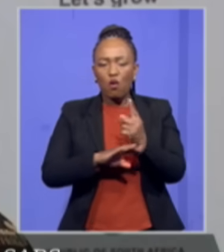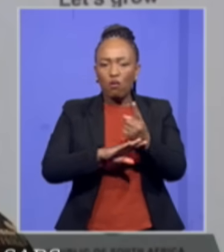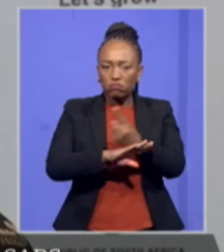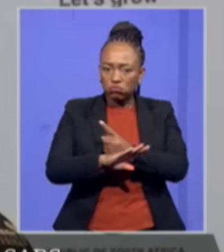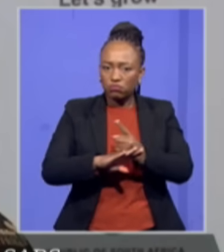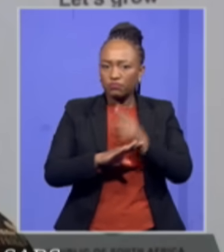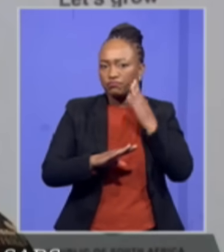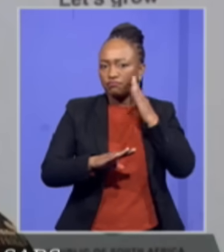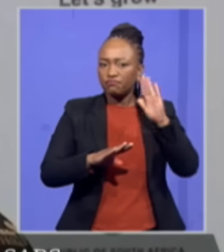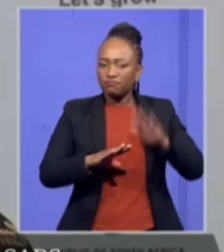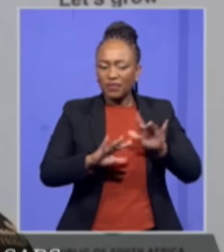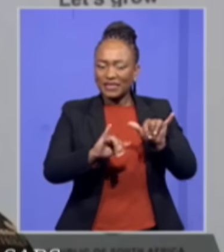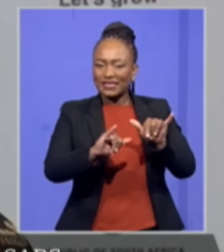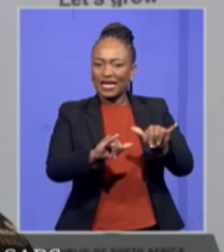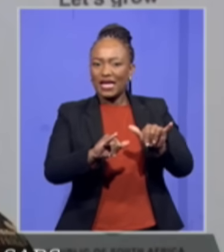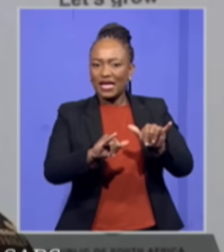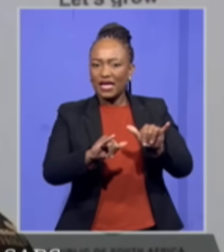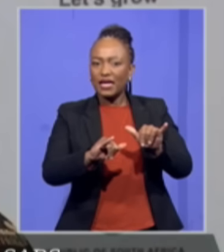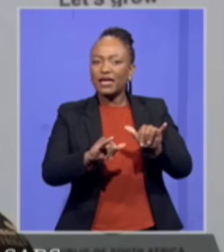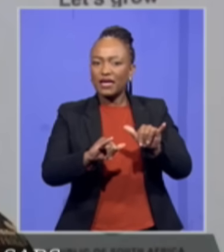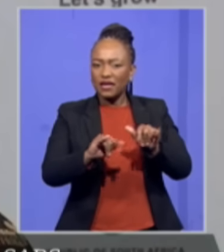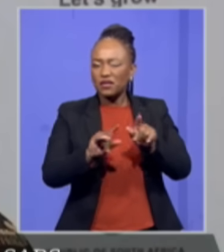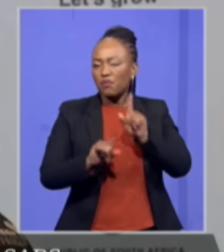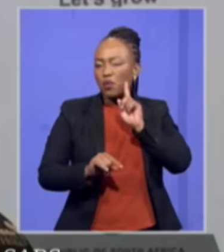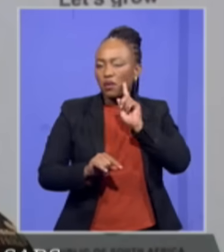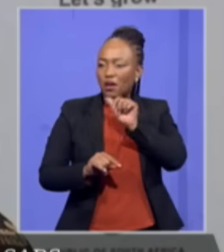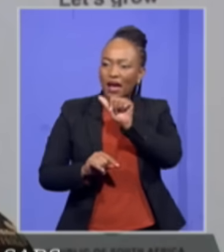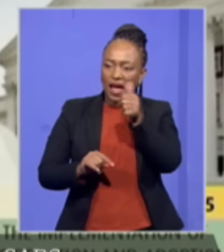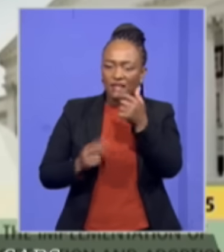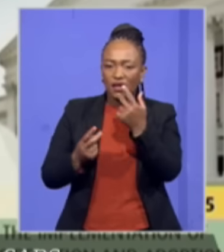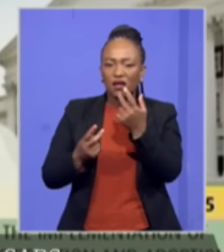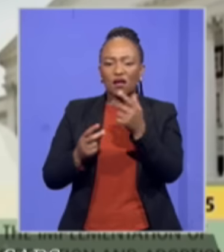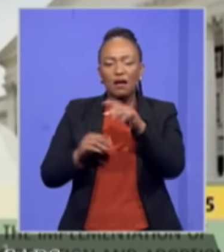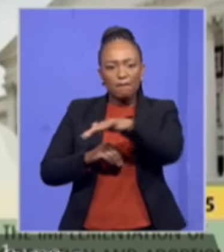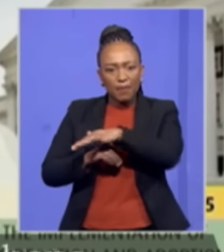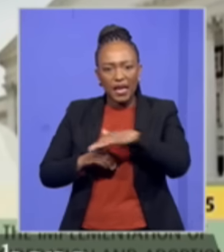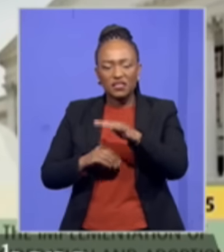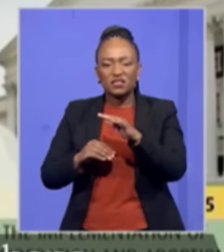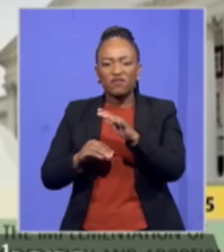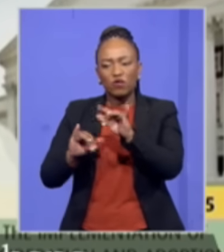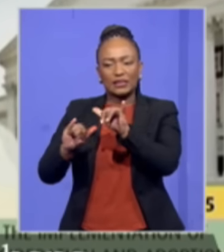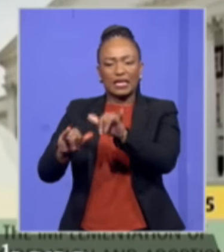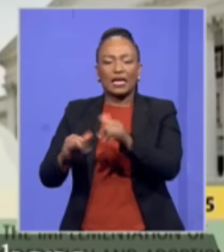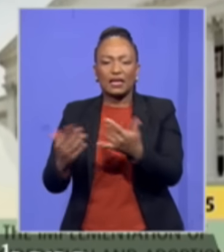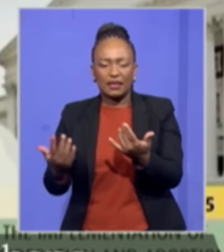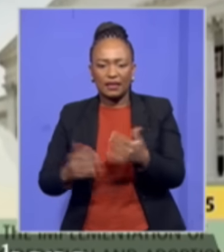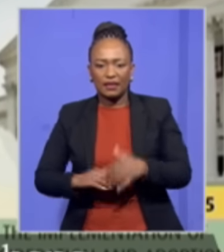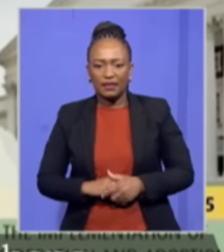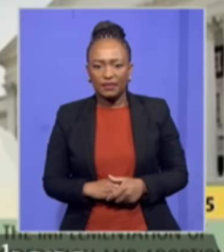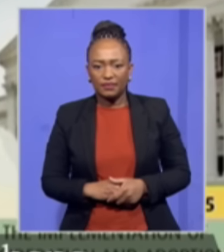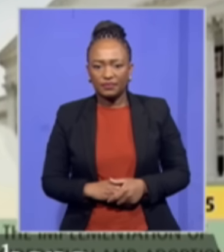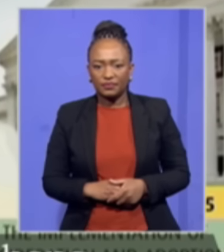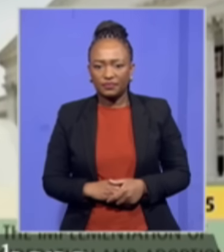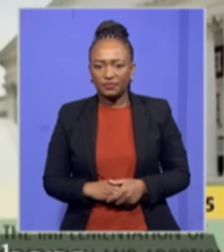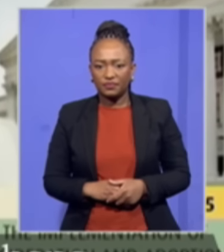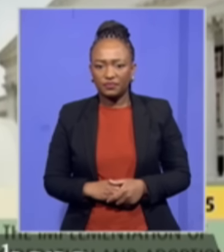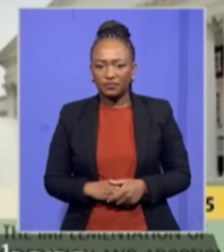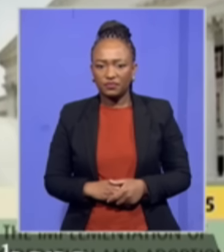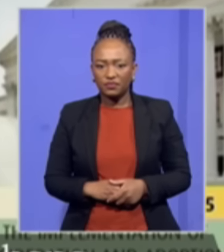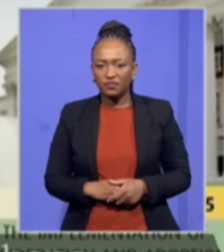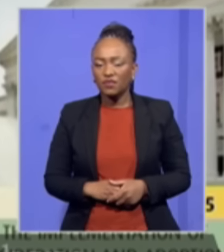accommodation while we are looking at other alternative placement. I must say that I'm not sitting